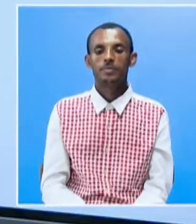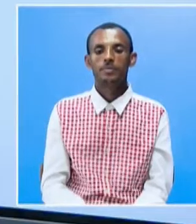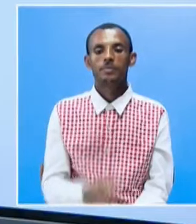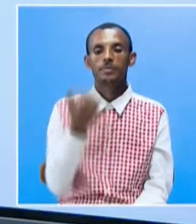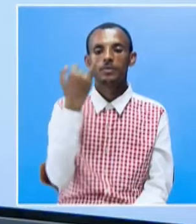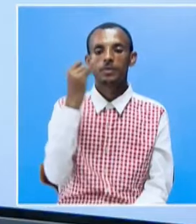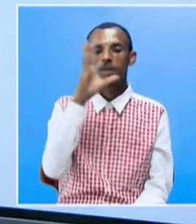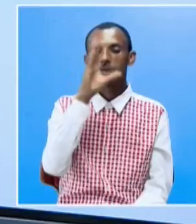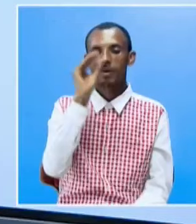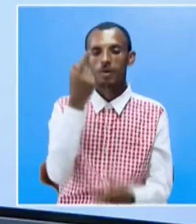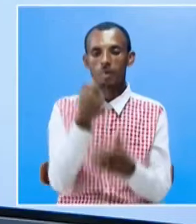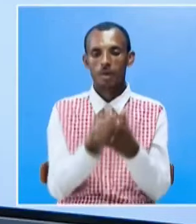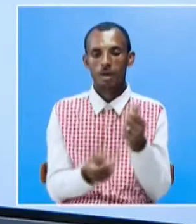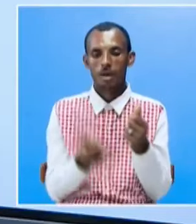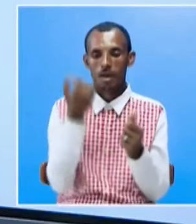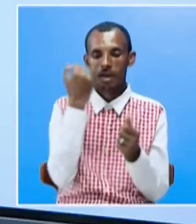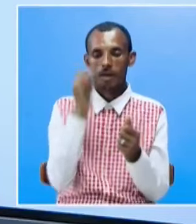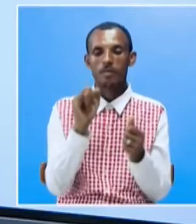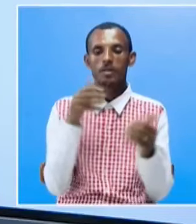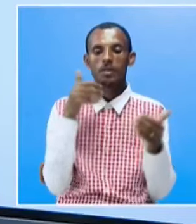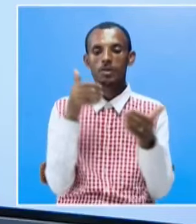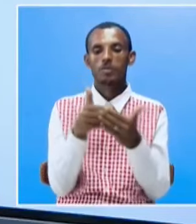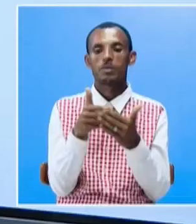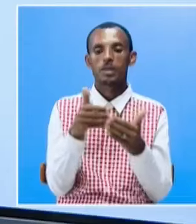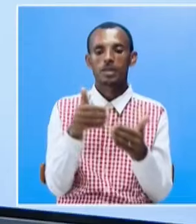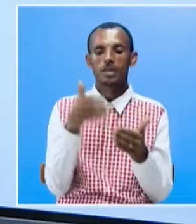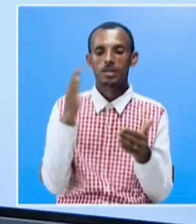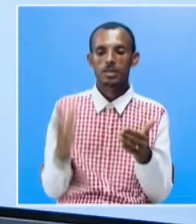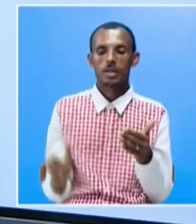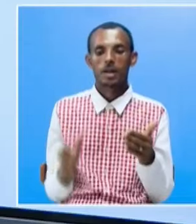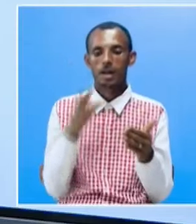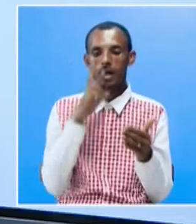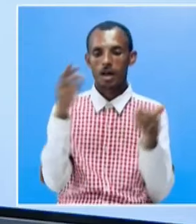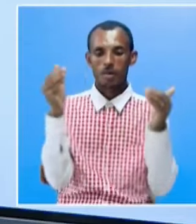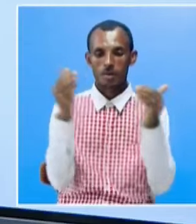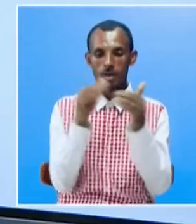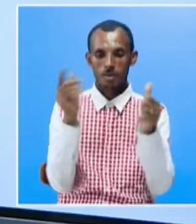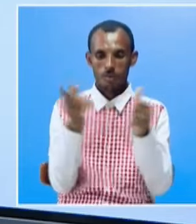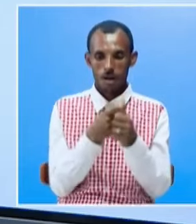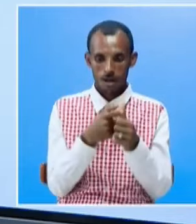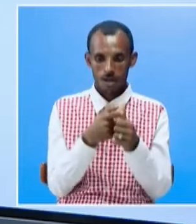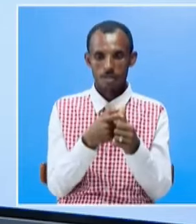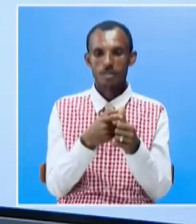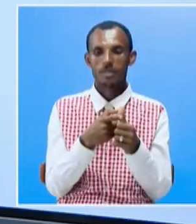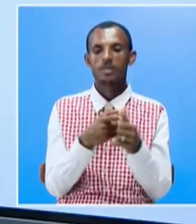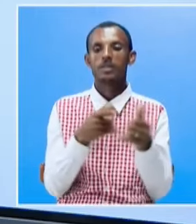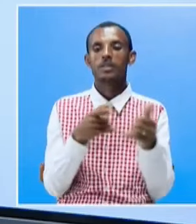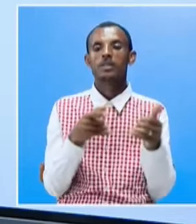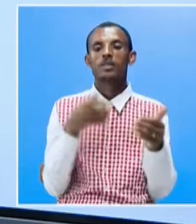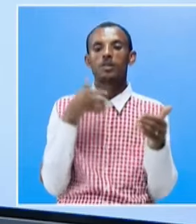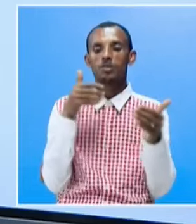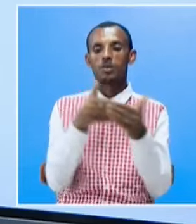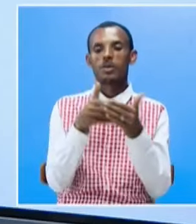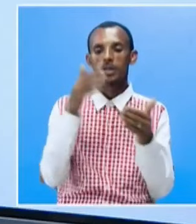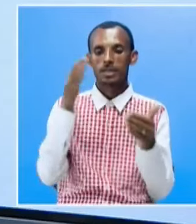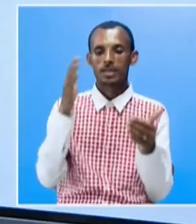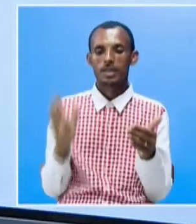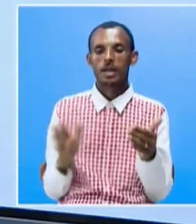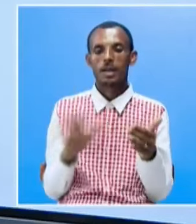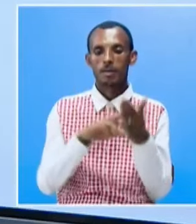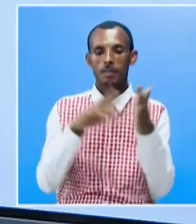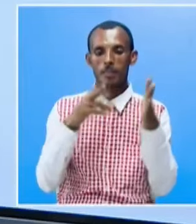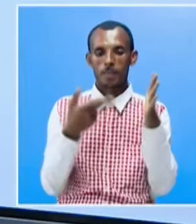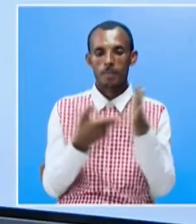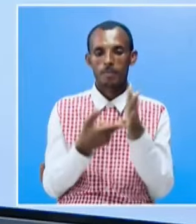if and only if their corresponding sides are congruent. One, their corresponding side means the corresponding